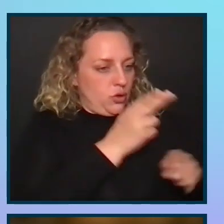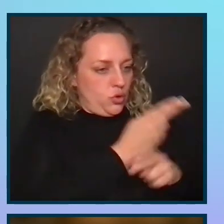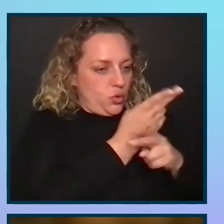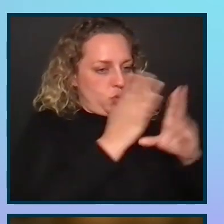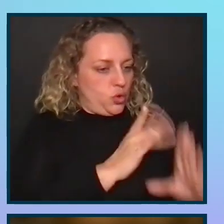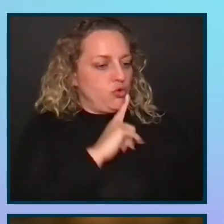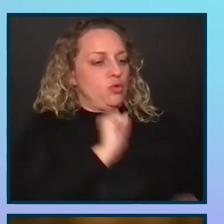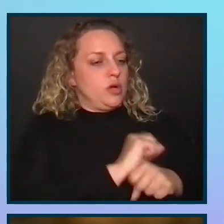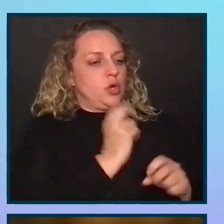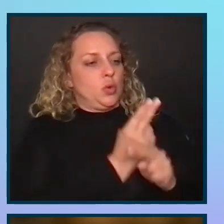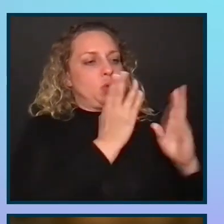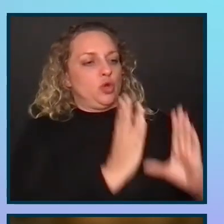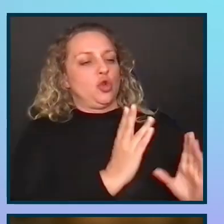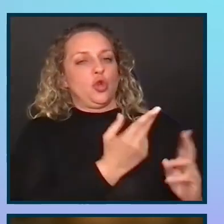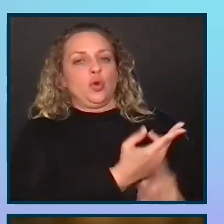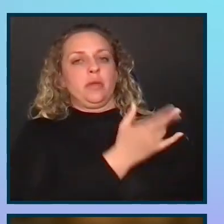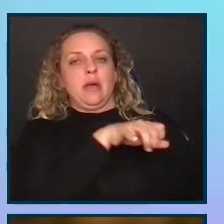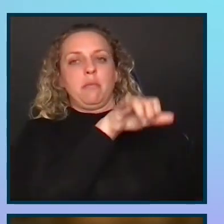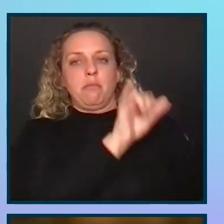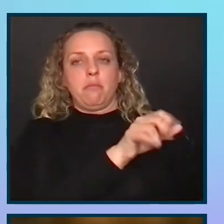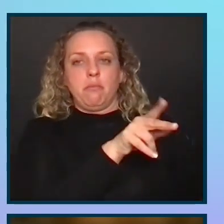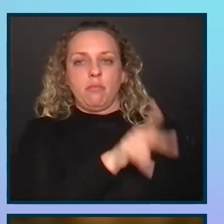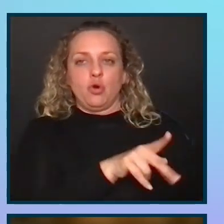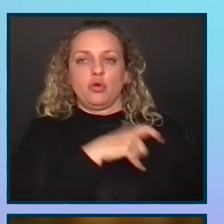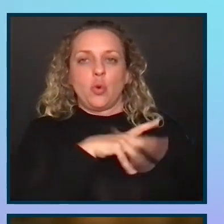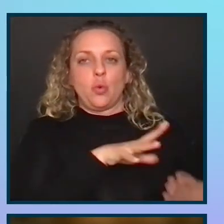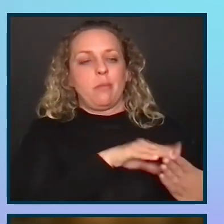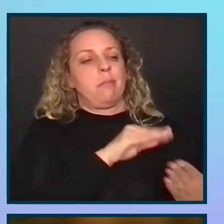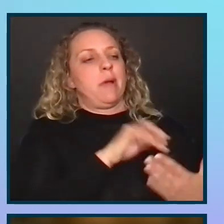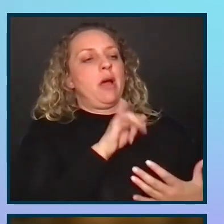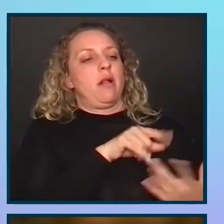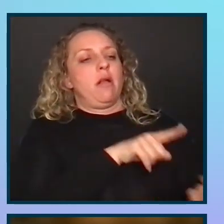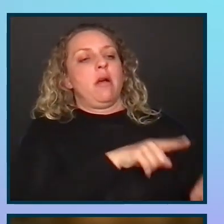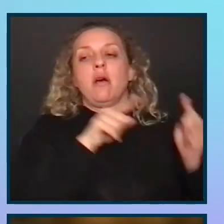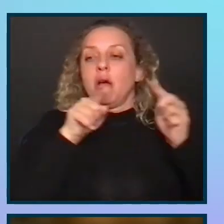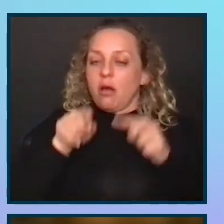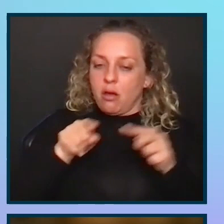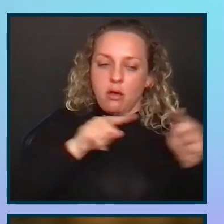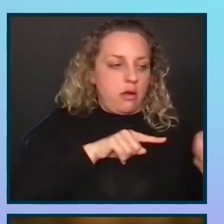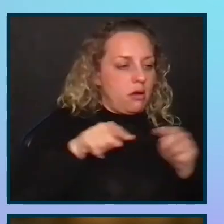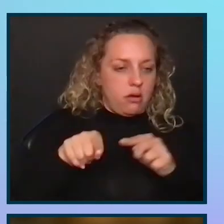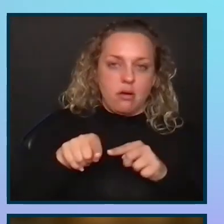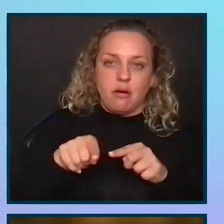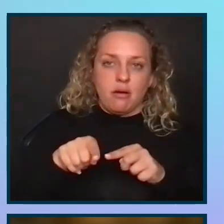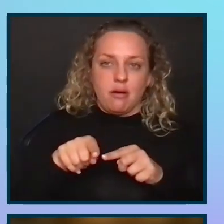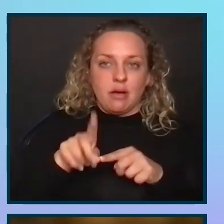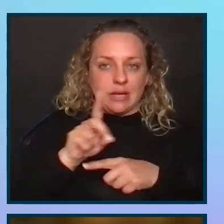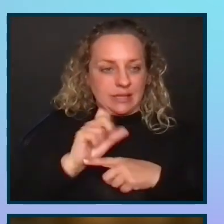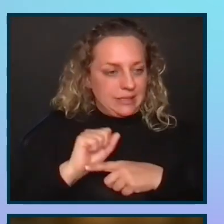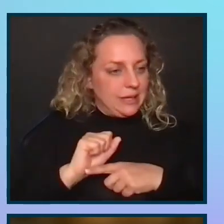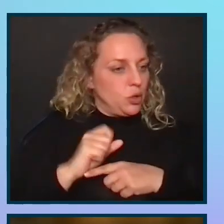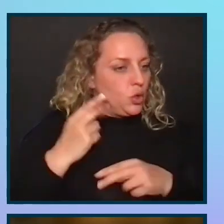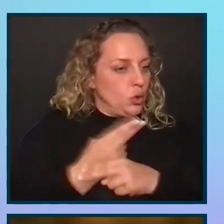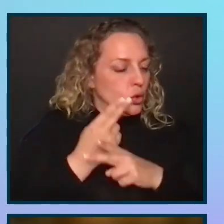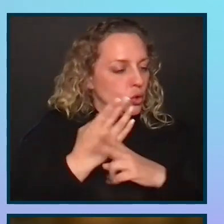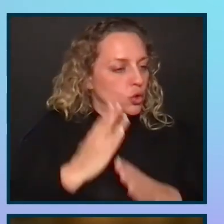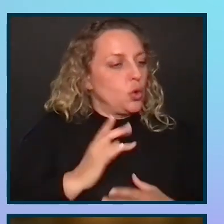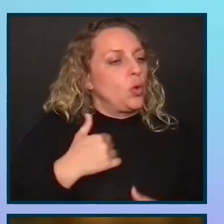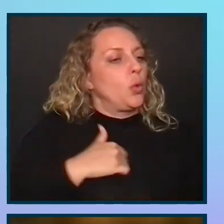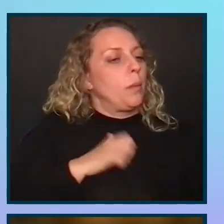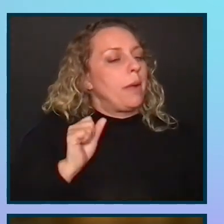real life user, we want to model the persona after an actual disabled user where